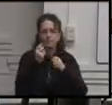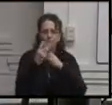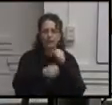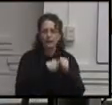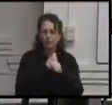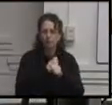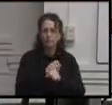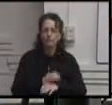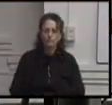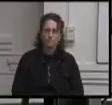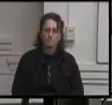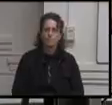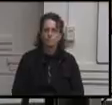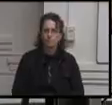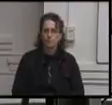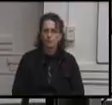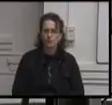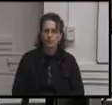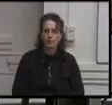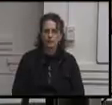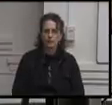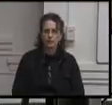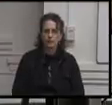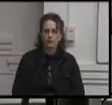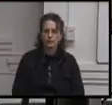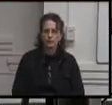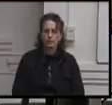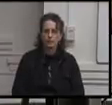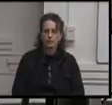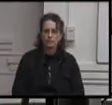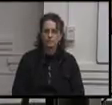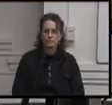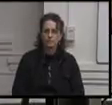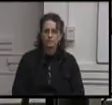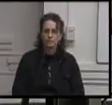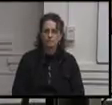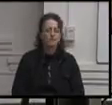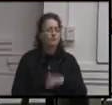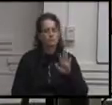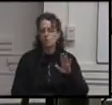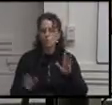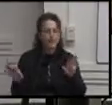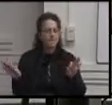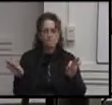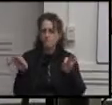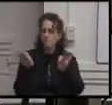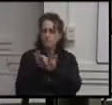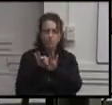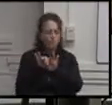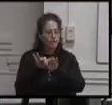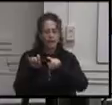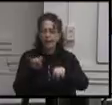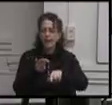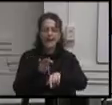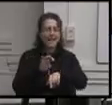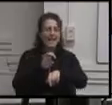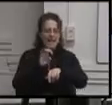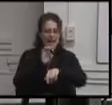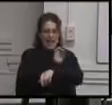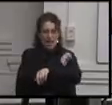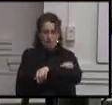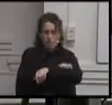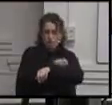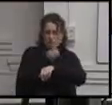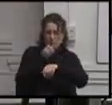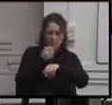on the projects, and as you push on that, wrapped up in that are energy improvements that also get pushed out,